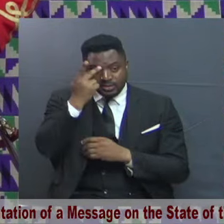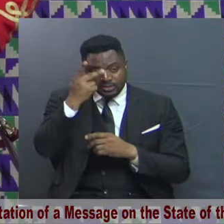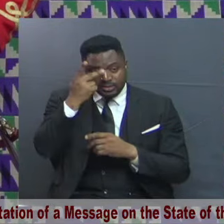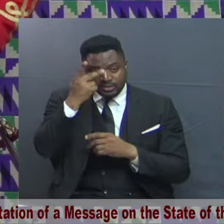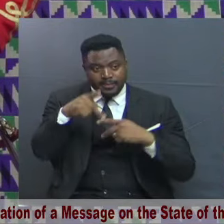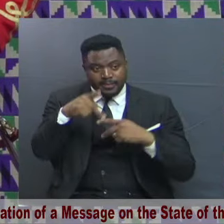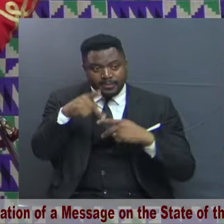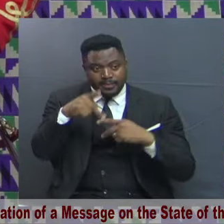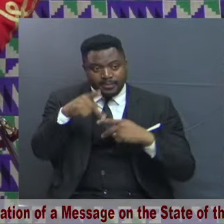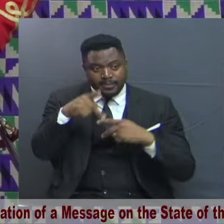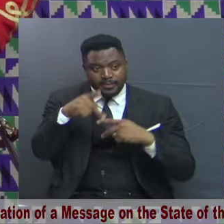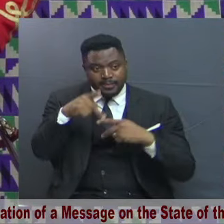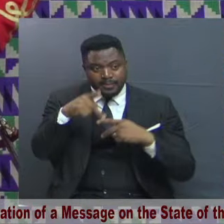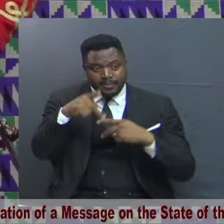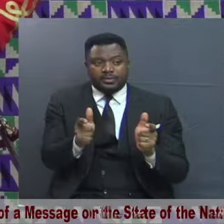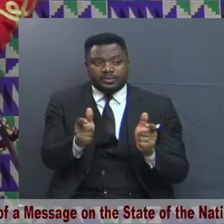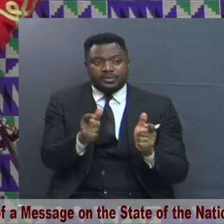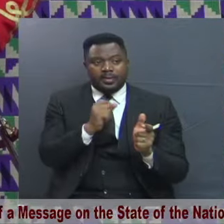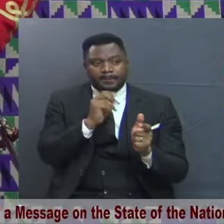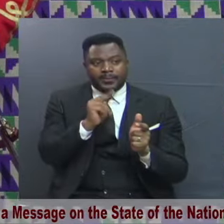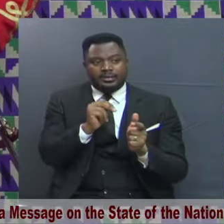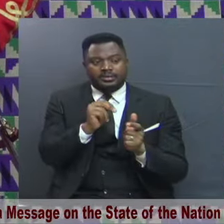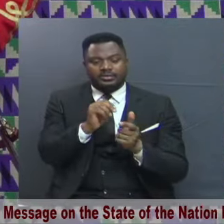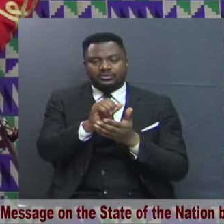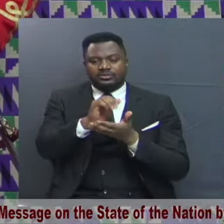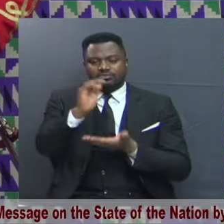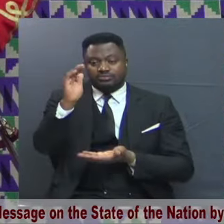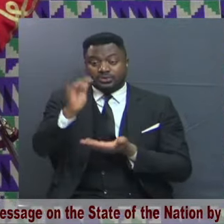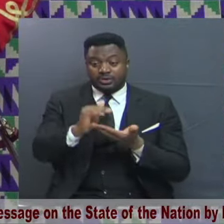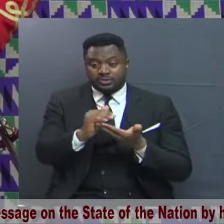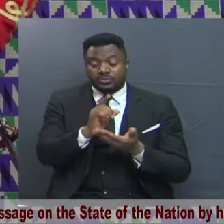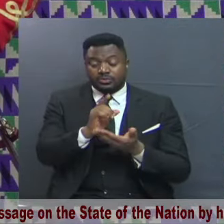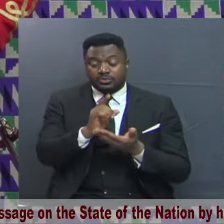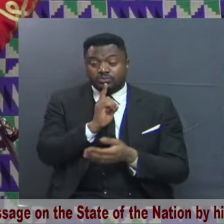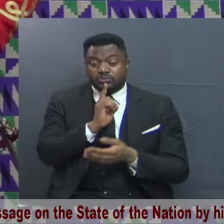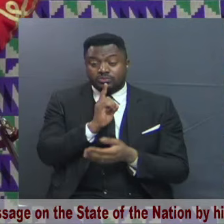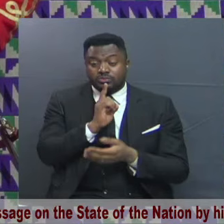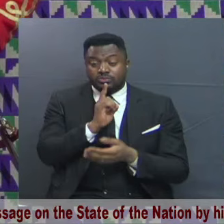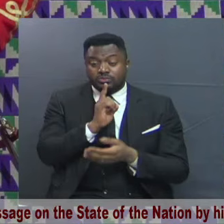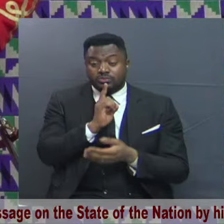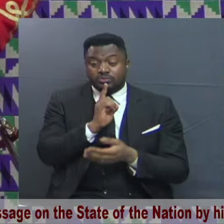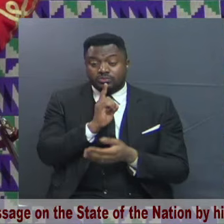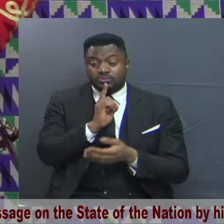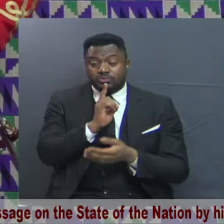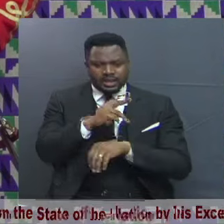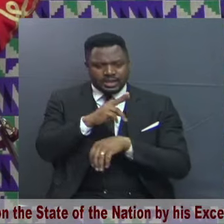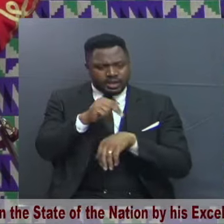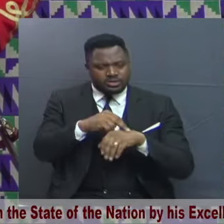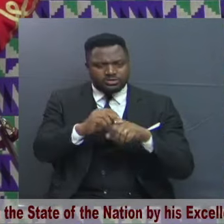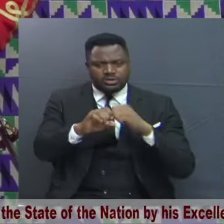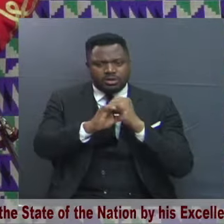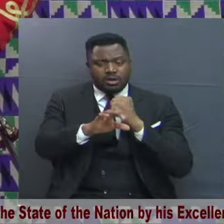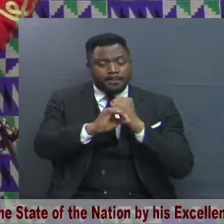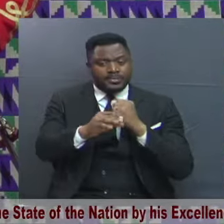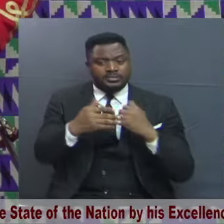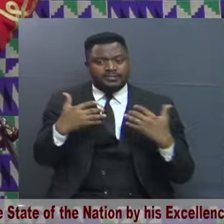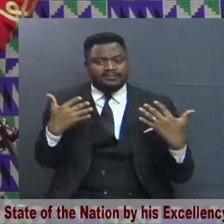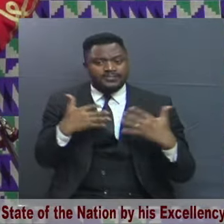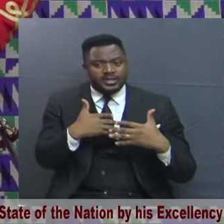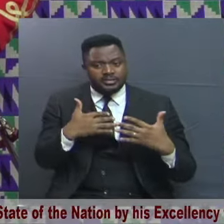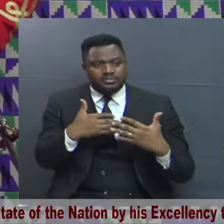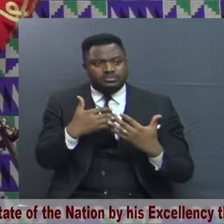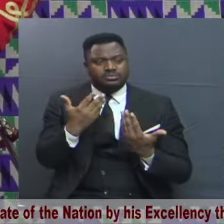politics in general being denigrated indeed there used to be National campaigns of fear